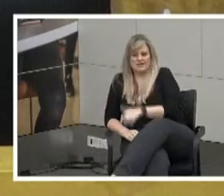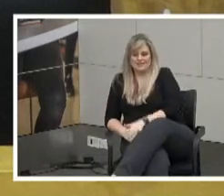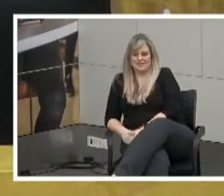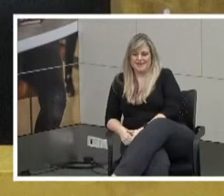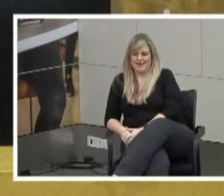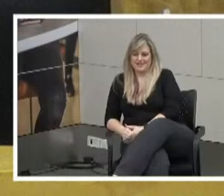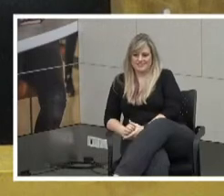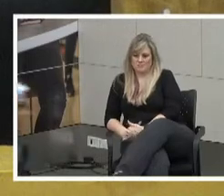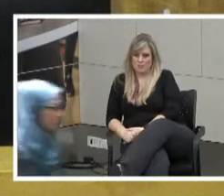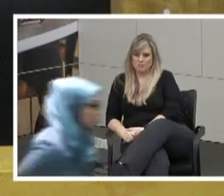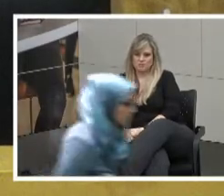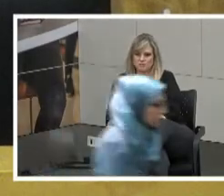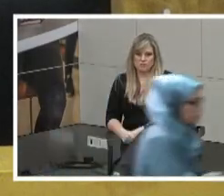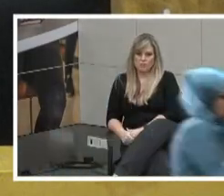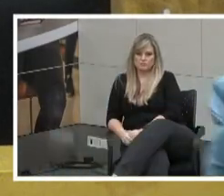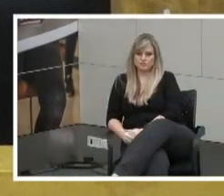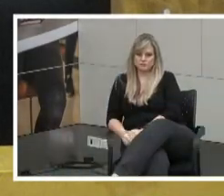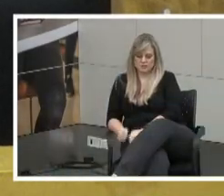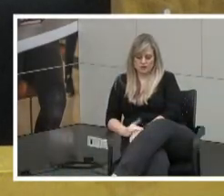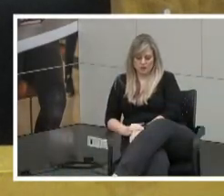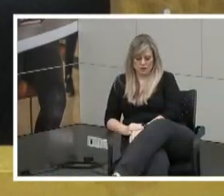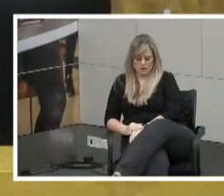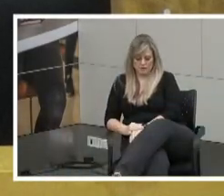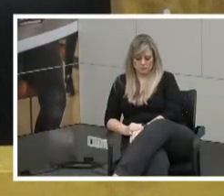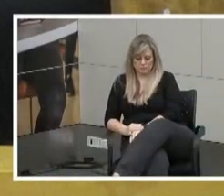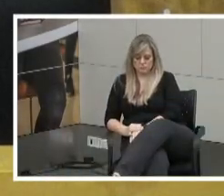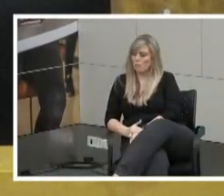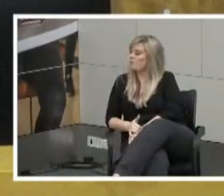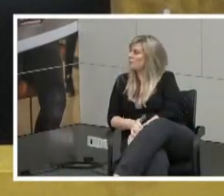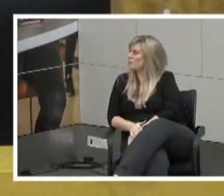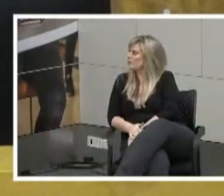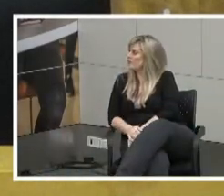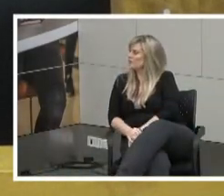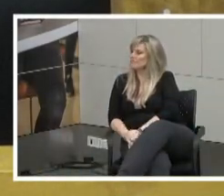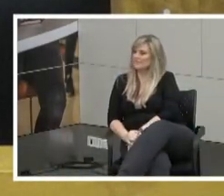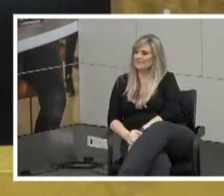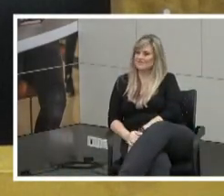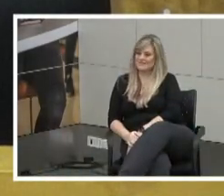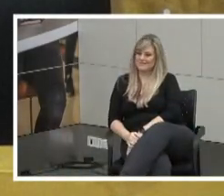you I think our next speaker is Heather Taylor Heather